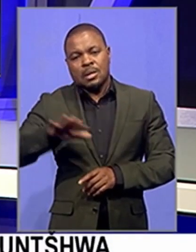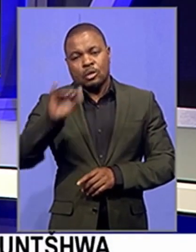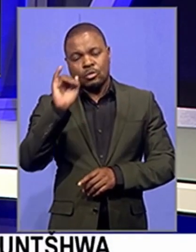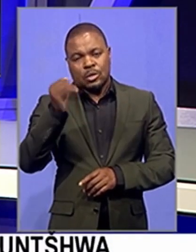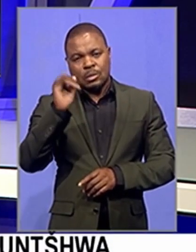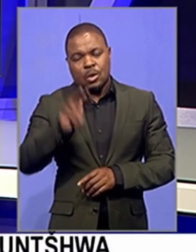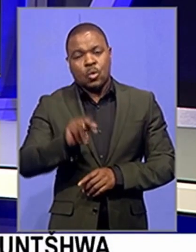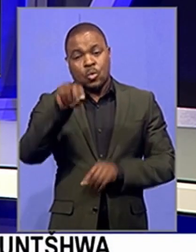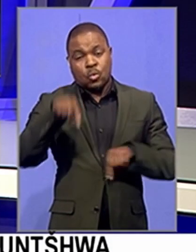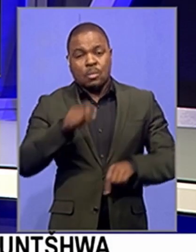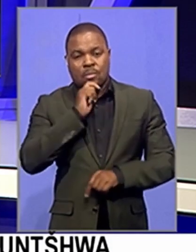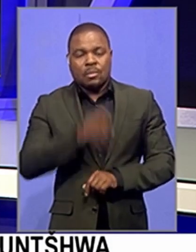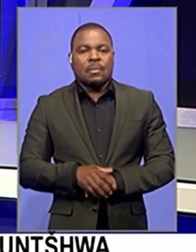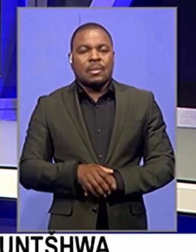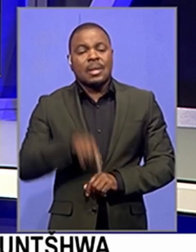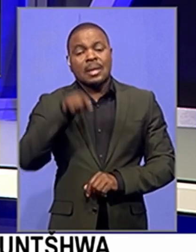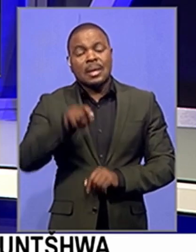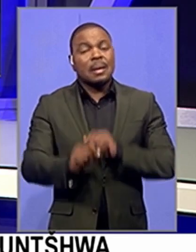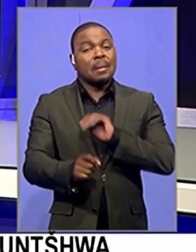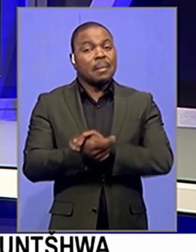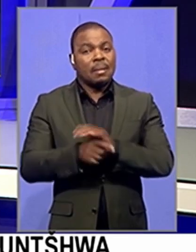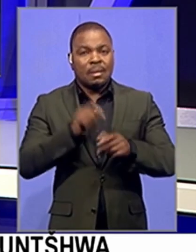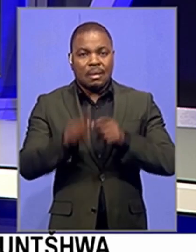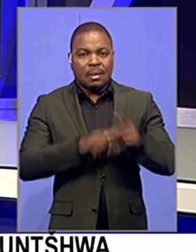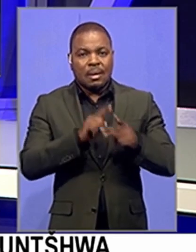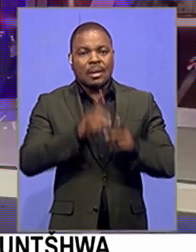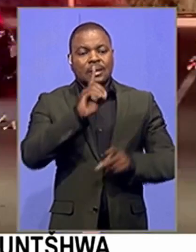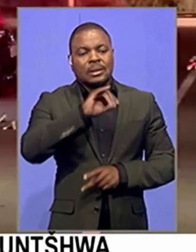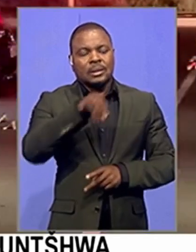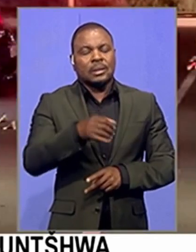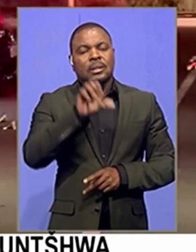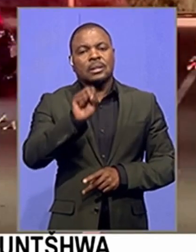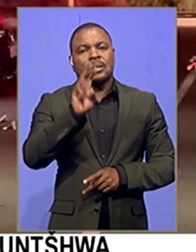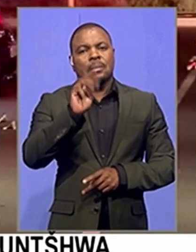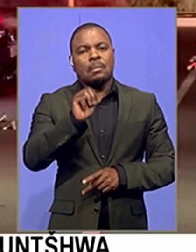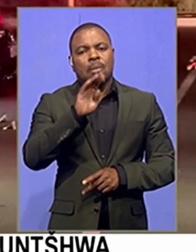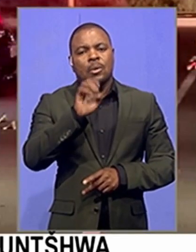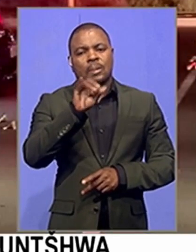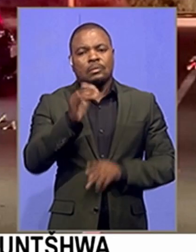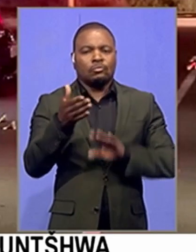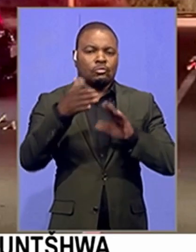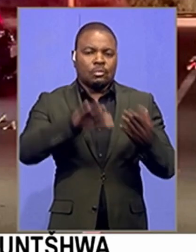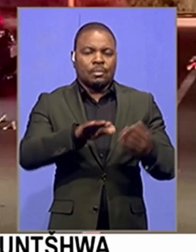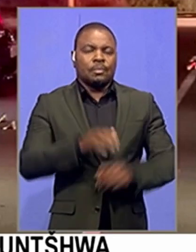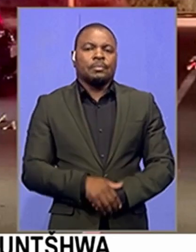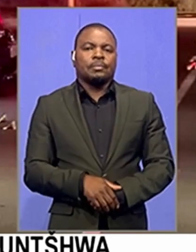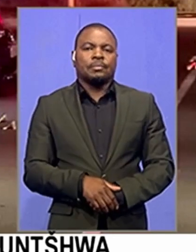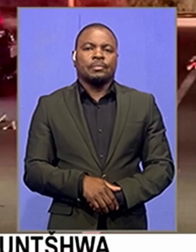ka masa. Tiragalo yo e fetile ka bophelo ya DJ Sumbody.